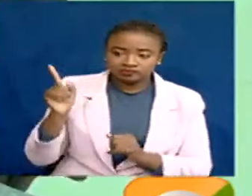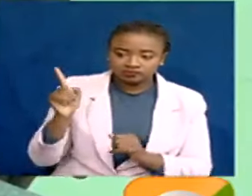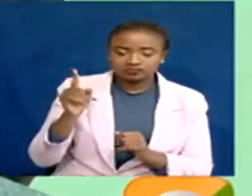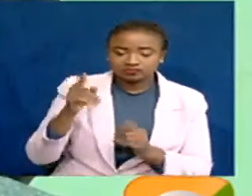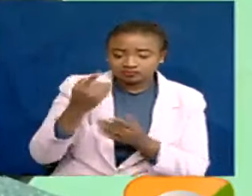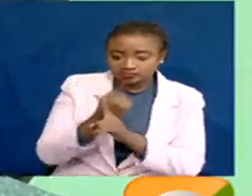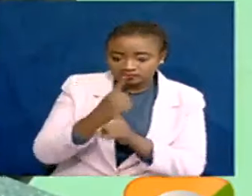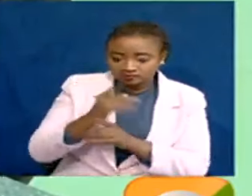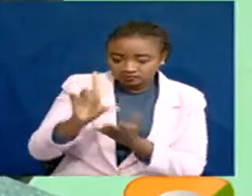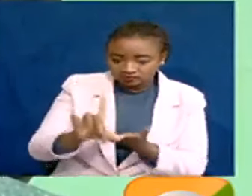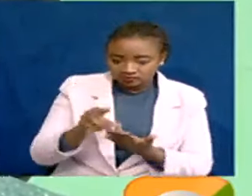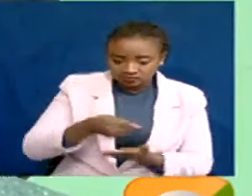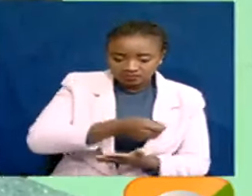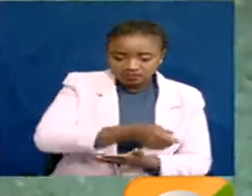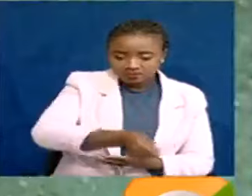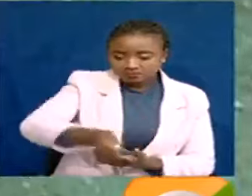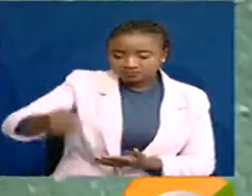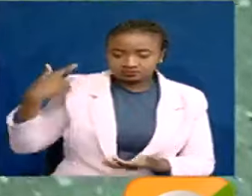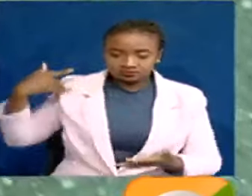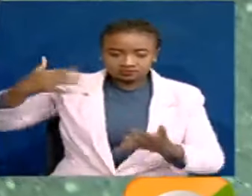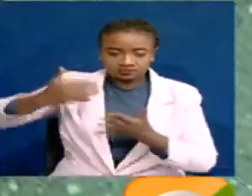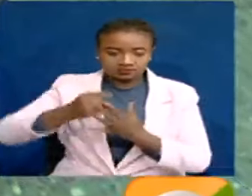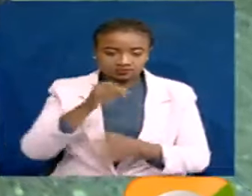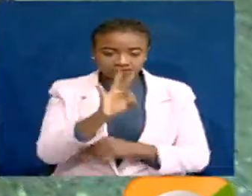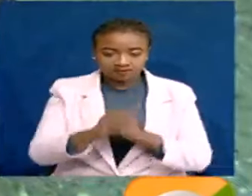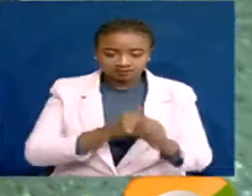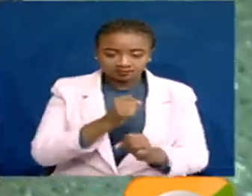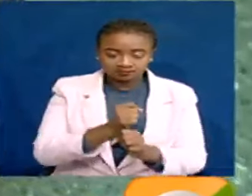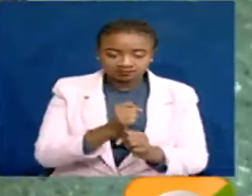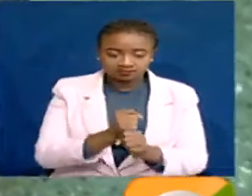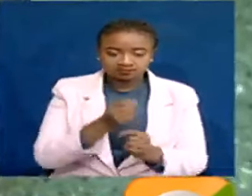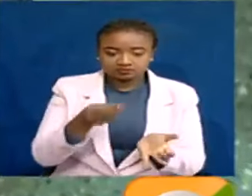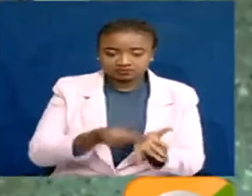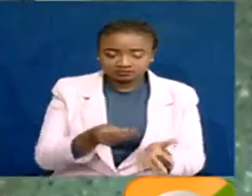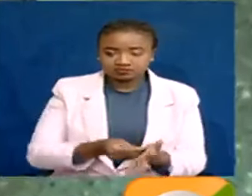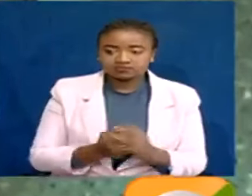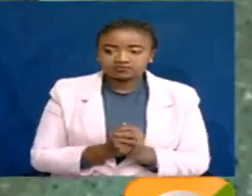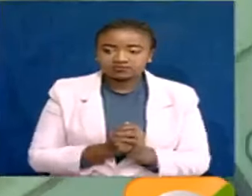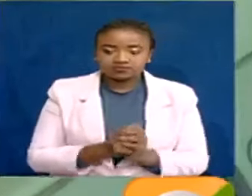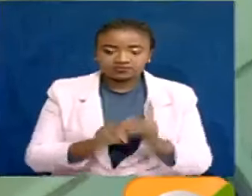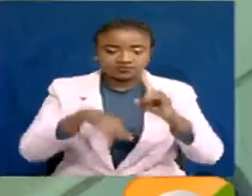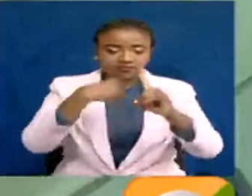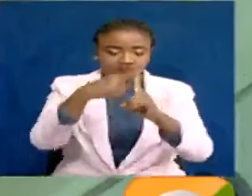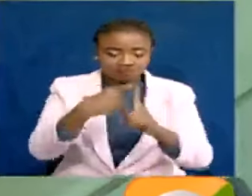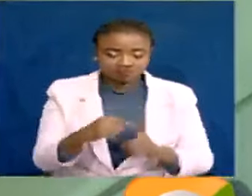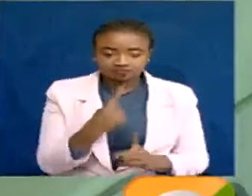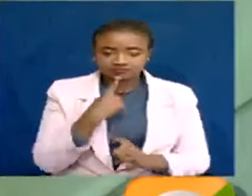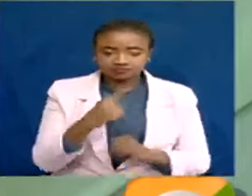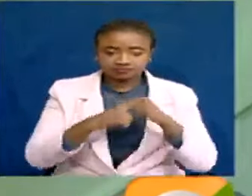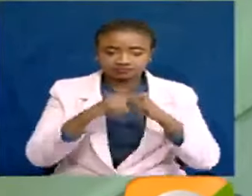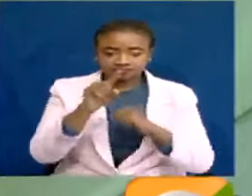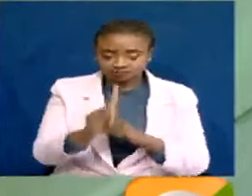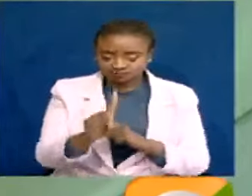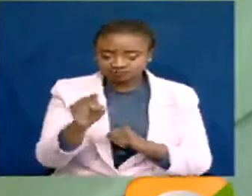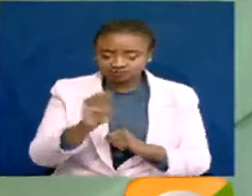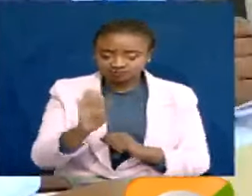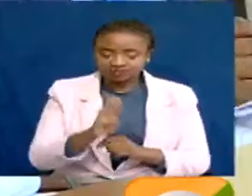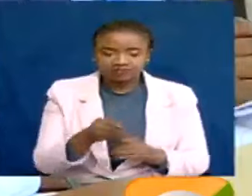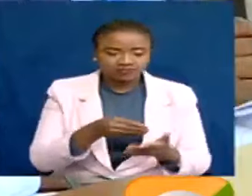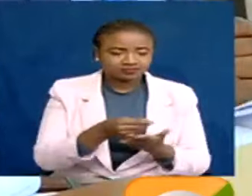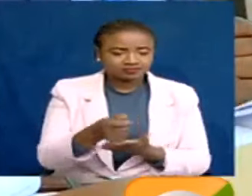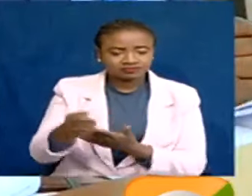financial years, raised pertinent questions on expenditure amounting to 161 billion shillings in unclear debt